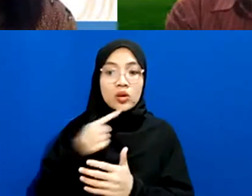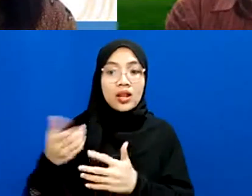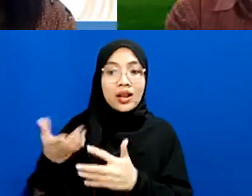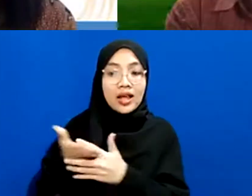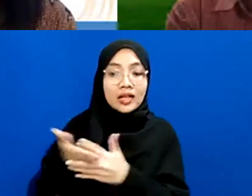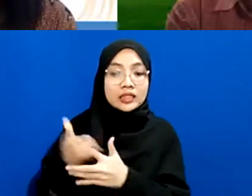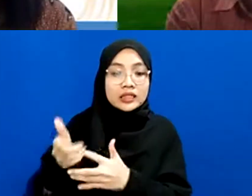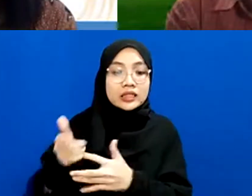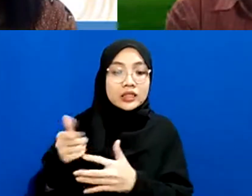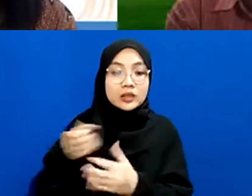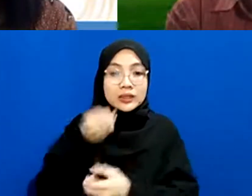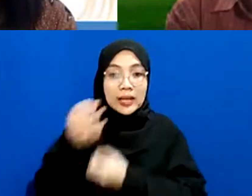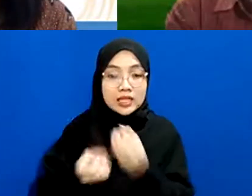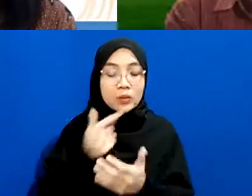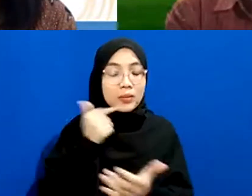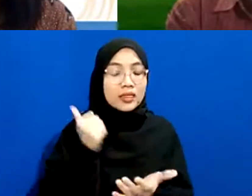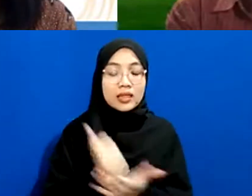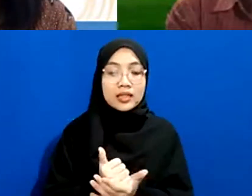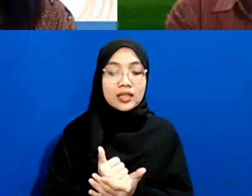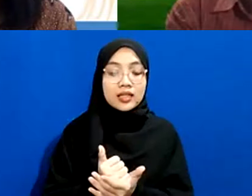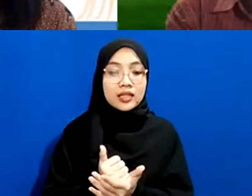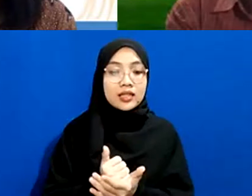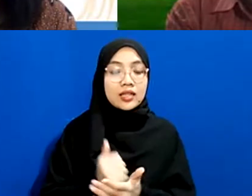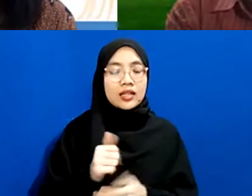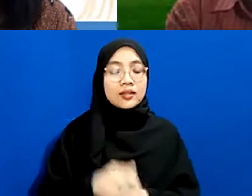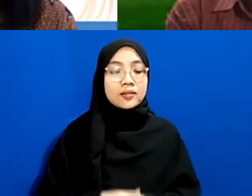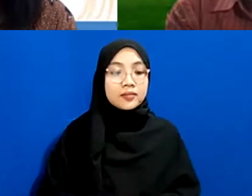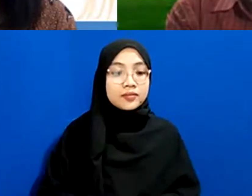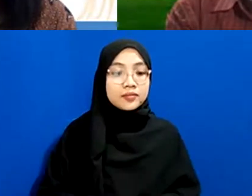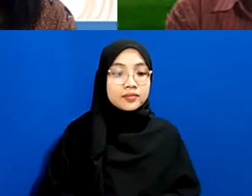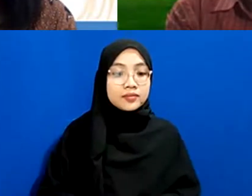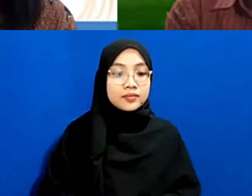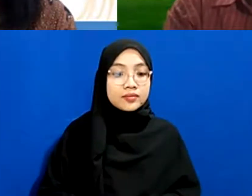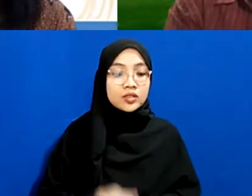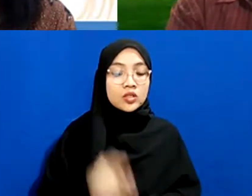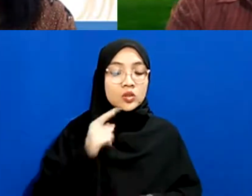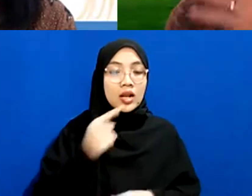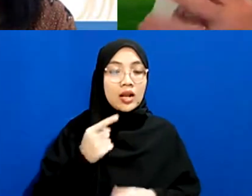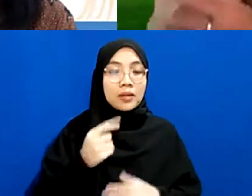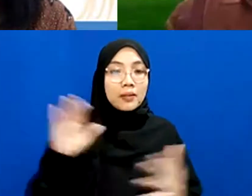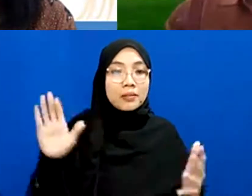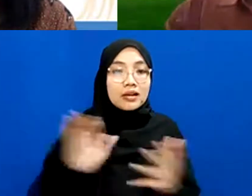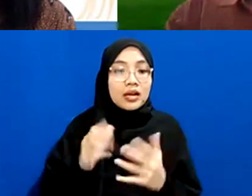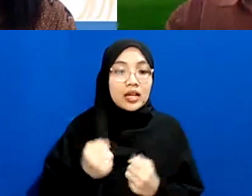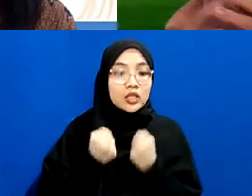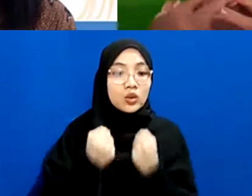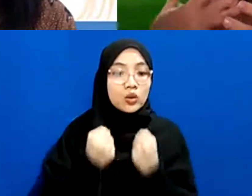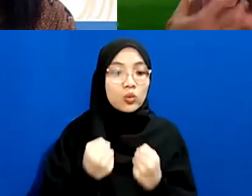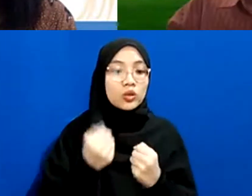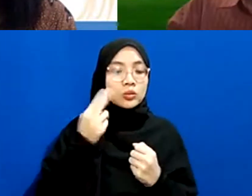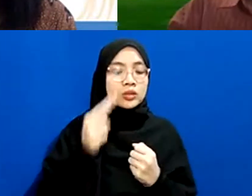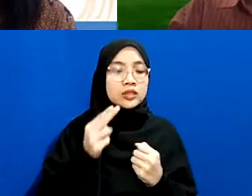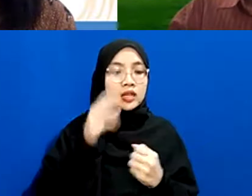approach to take, and I really like that response in terms of access being a government responsibility, or